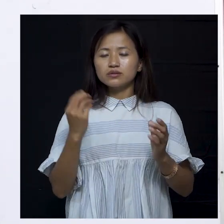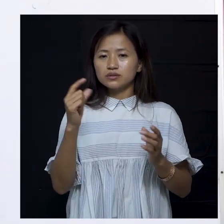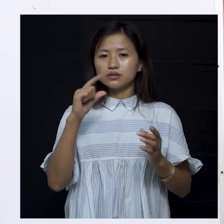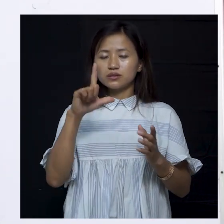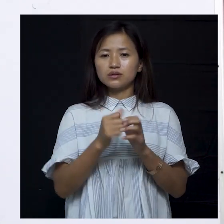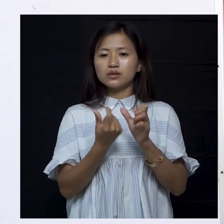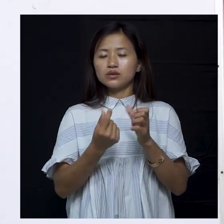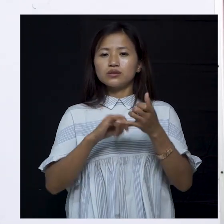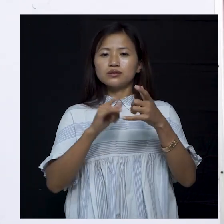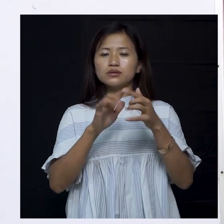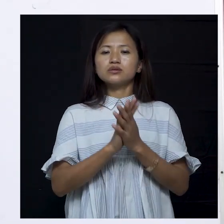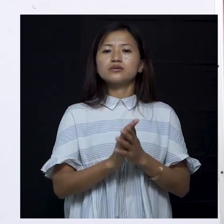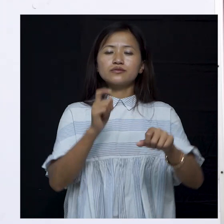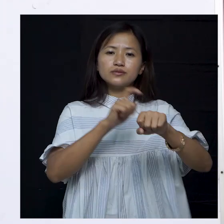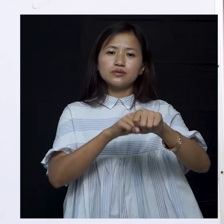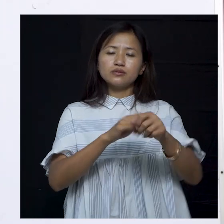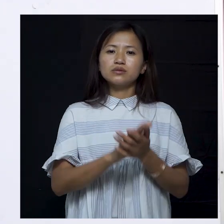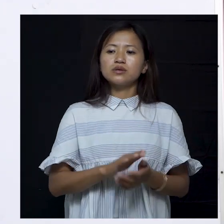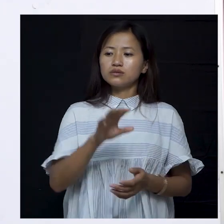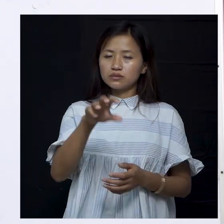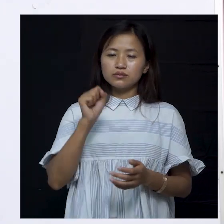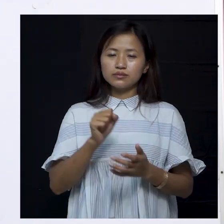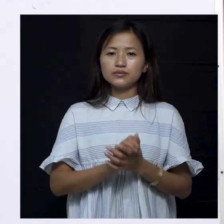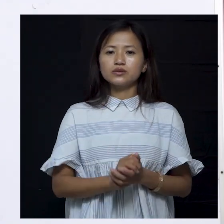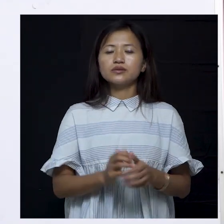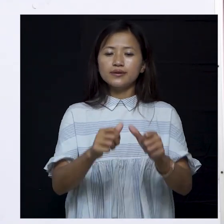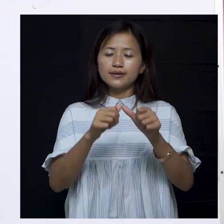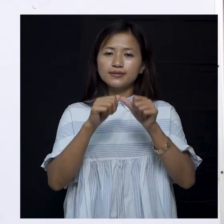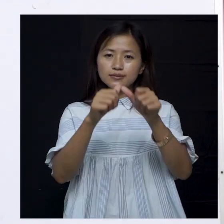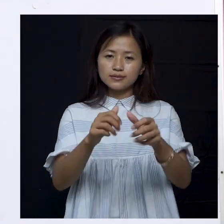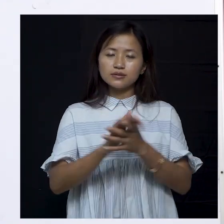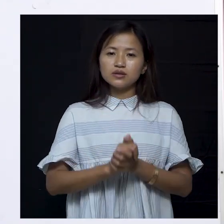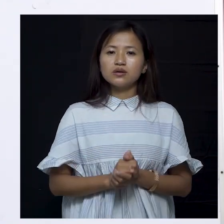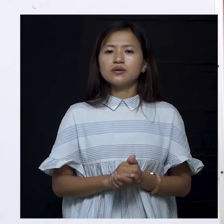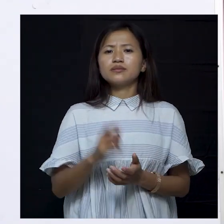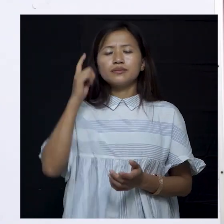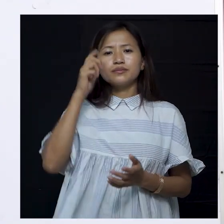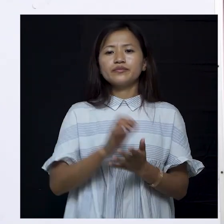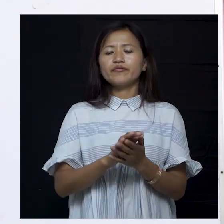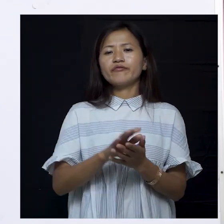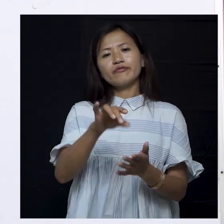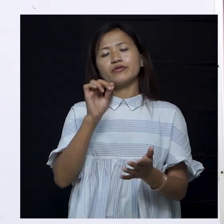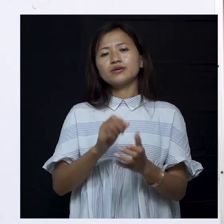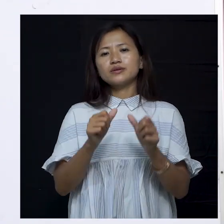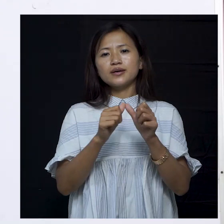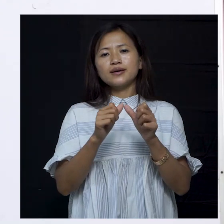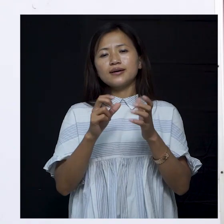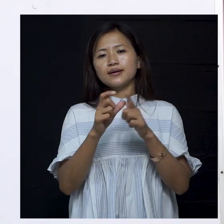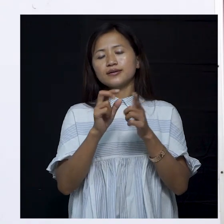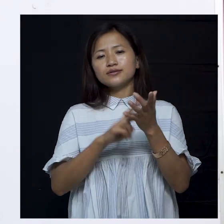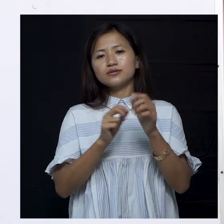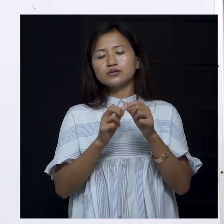of time because you got the answer whenever she goes out. And remember, we are not going to find adverbs. We are going to